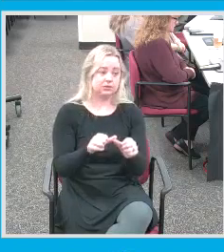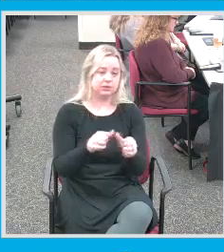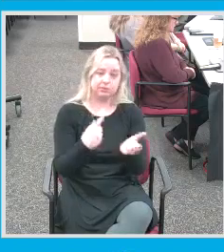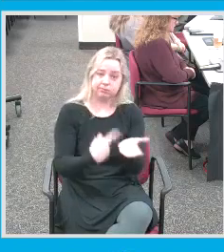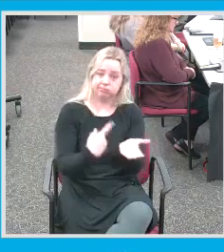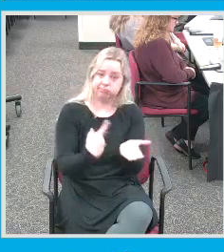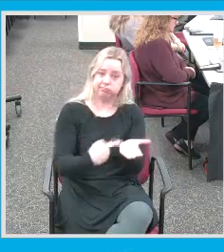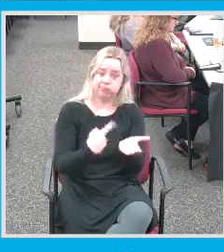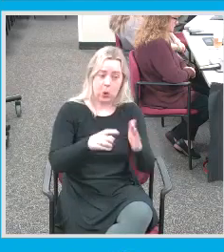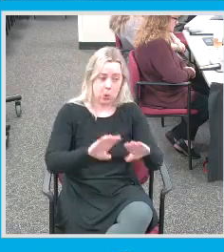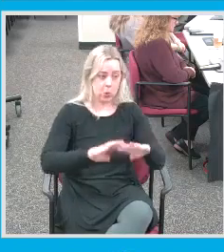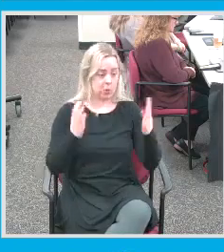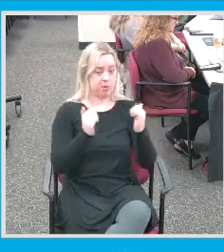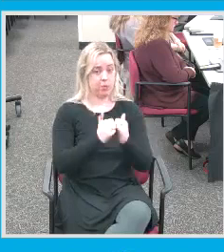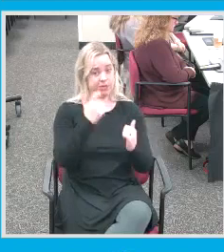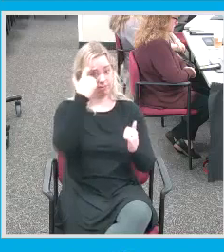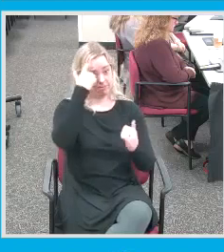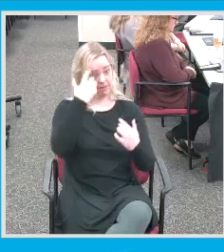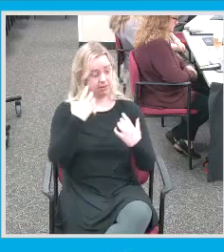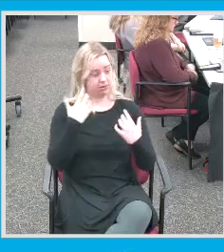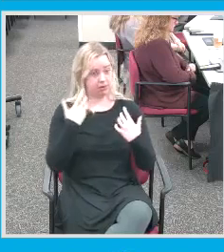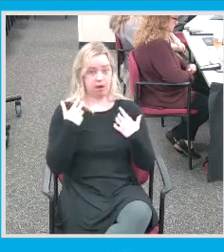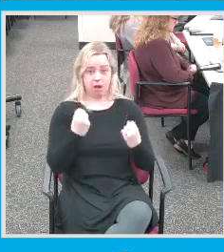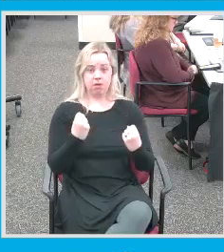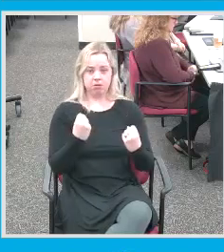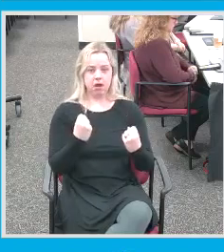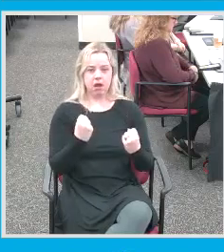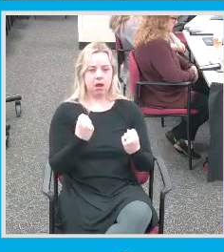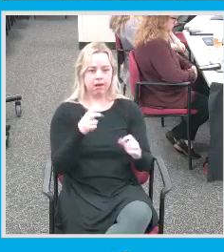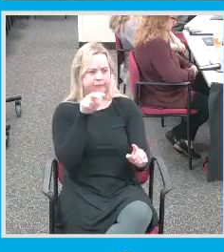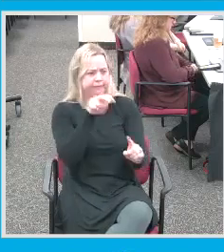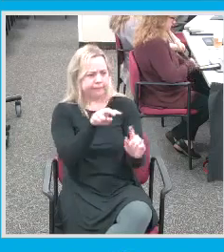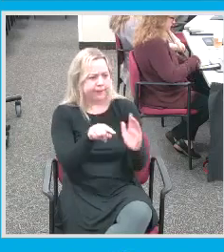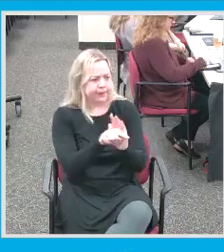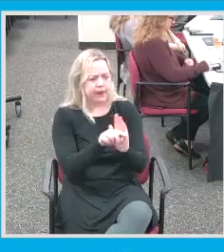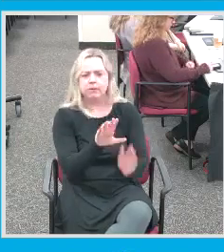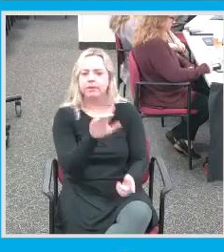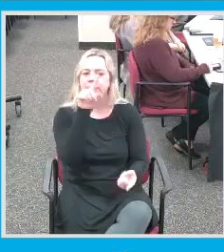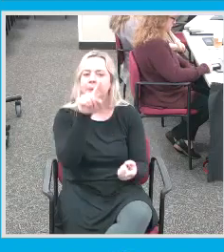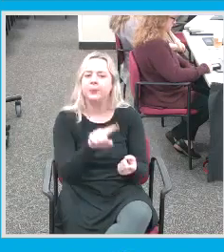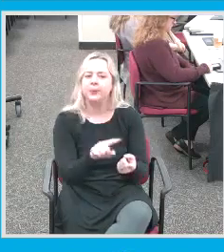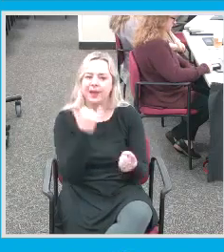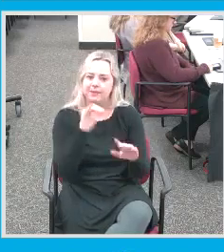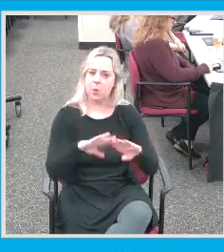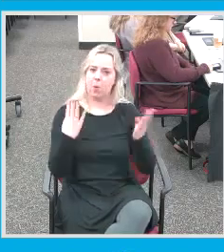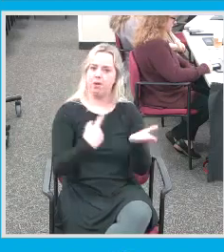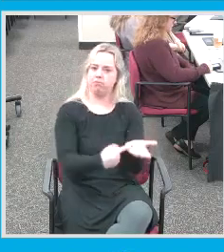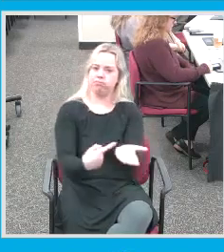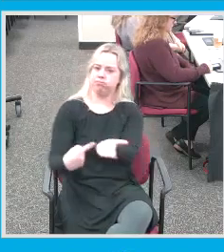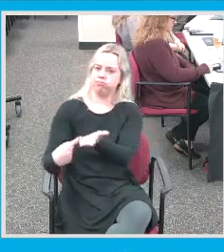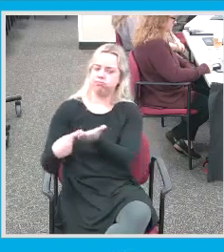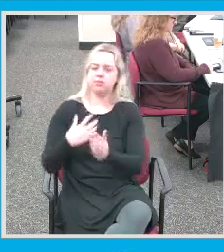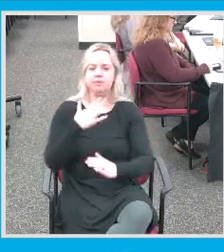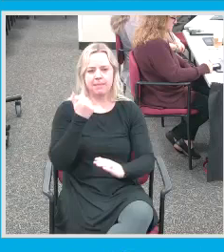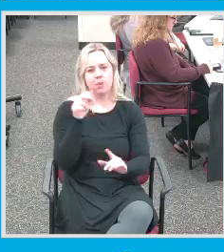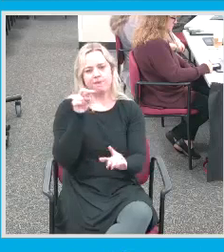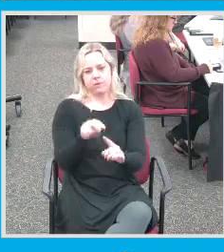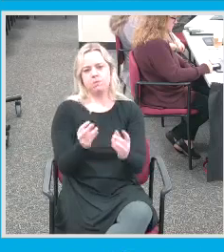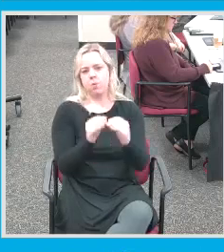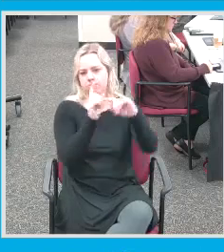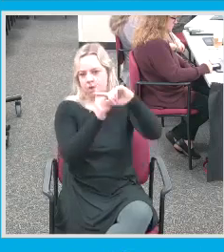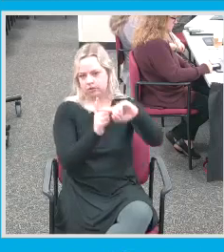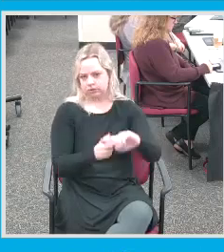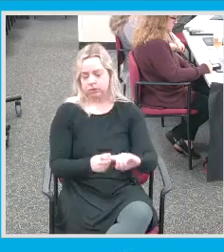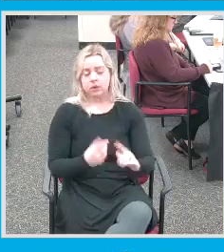own, to mental illness and to suicide. Attending a suicide prevention training. We have some amazing trainings in this community